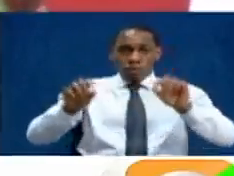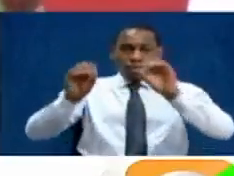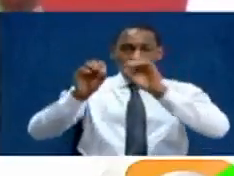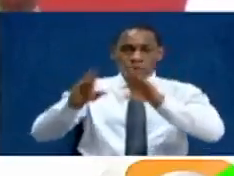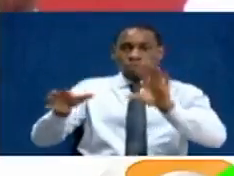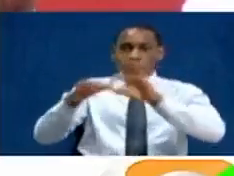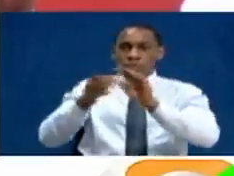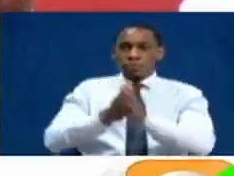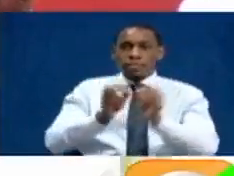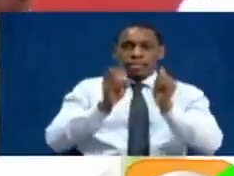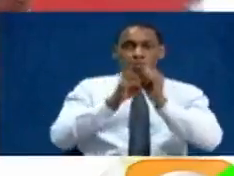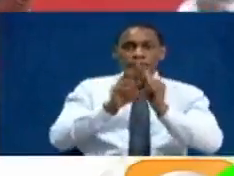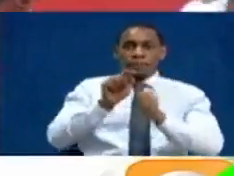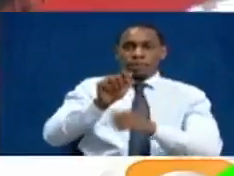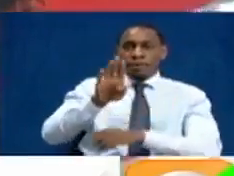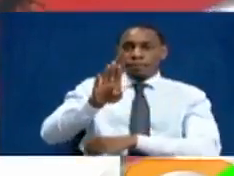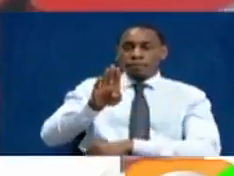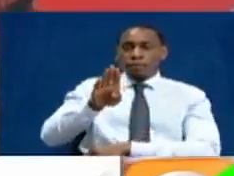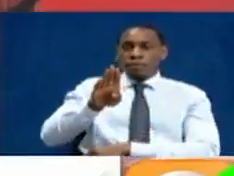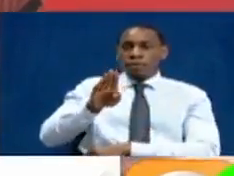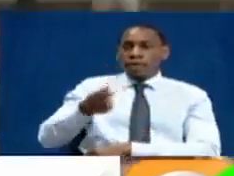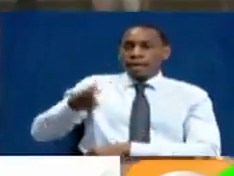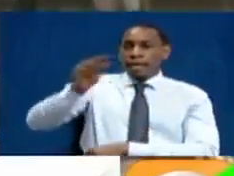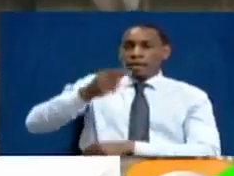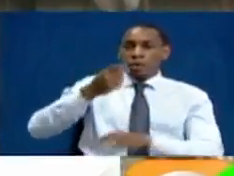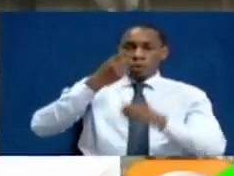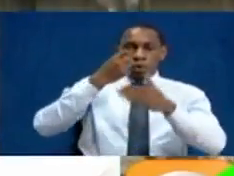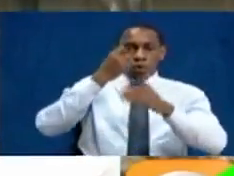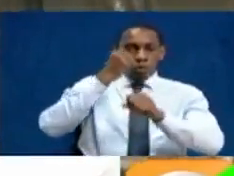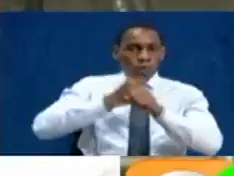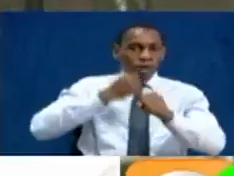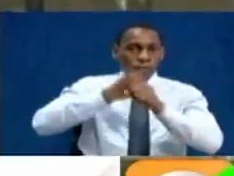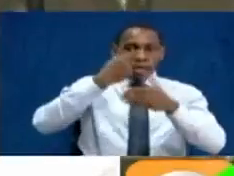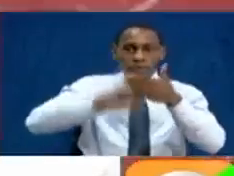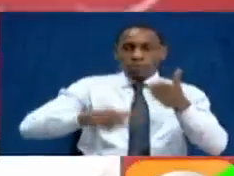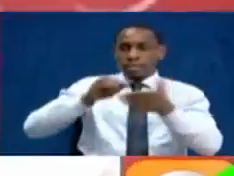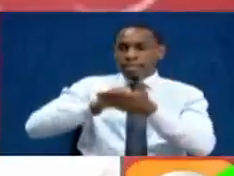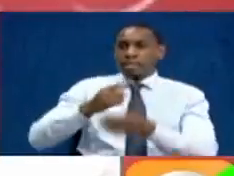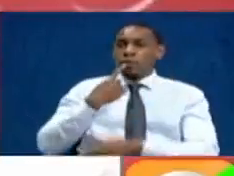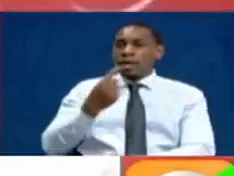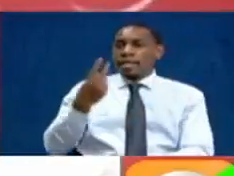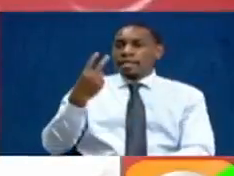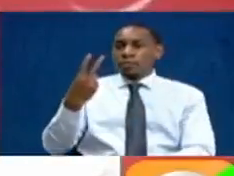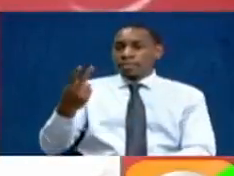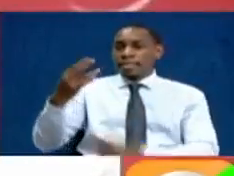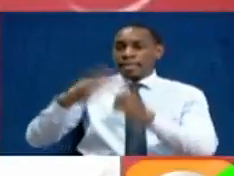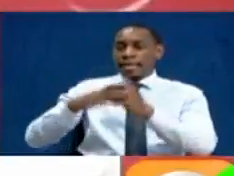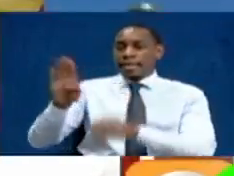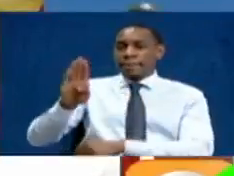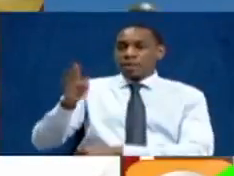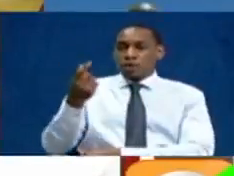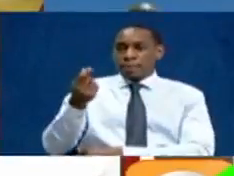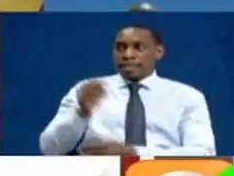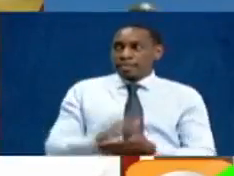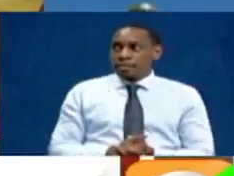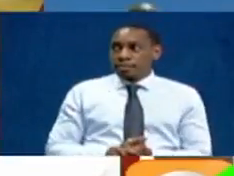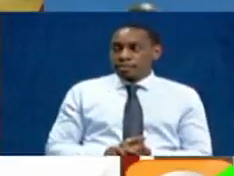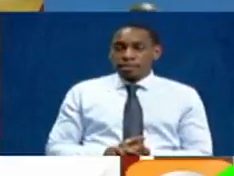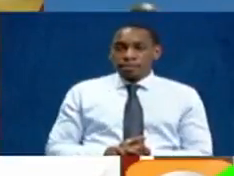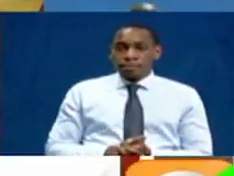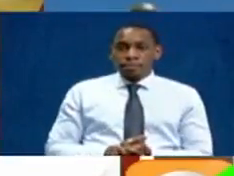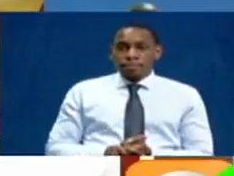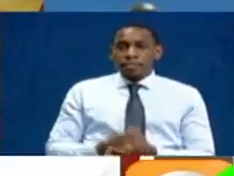to a 12.4% increase in operating costs, which reached 129 billion shillings. Thank you very